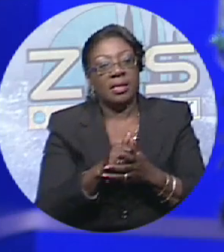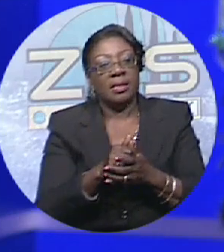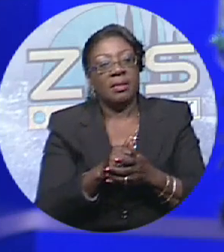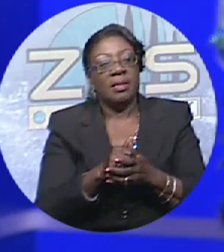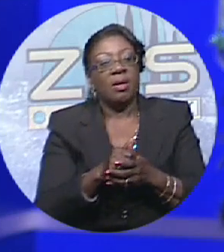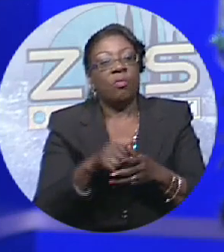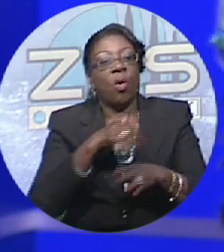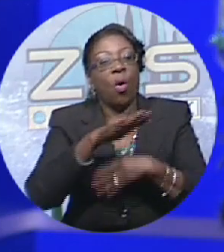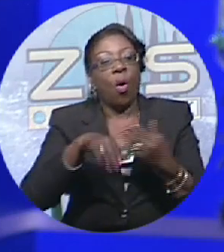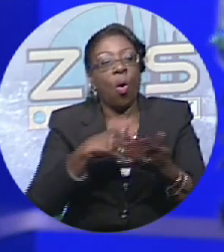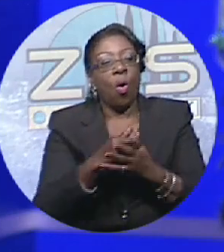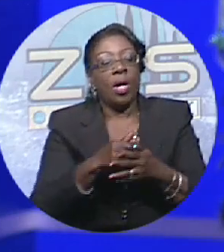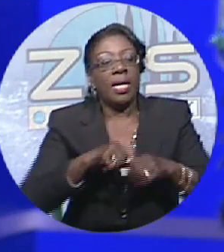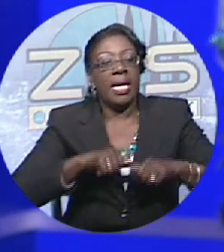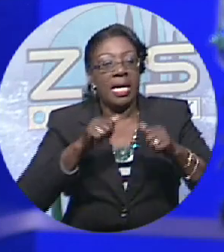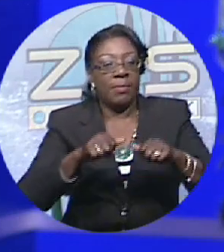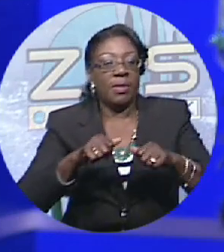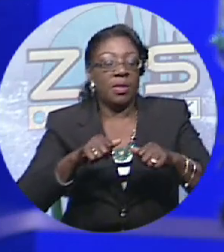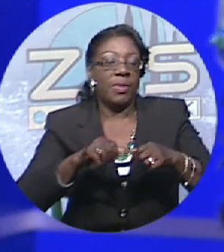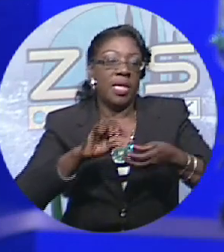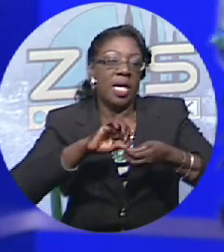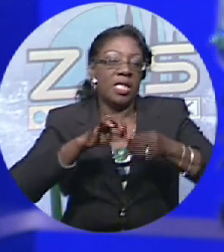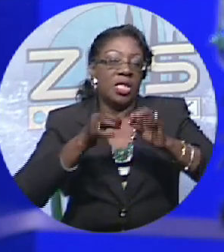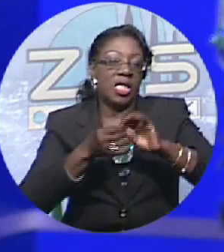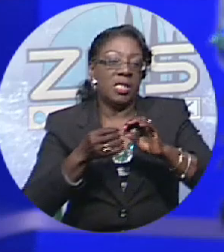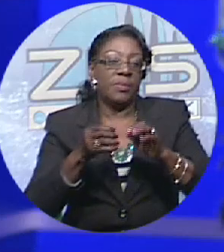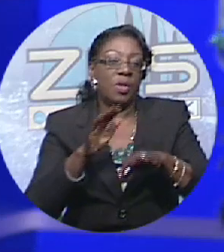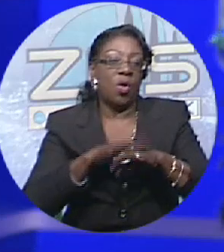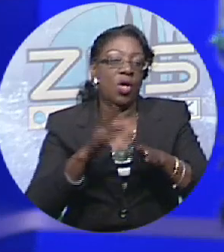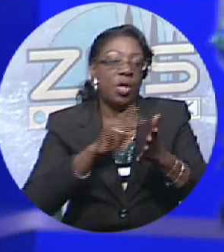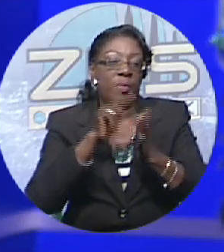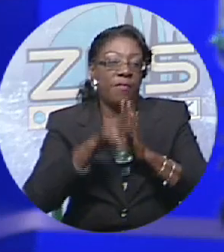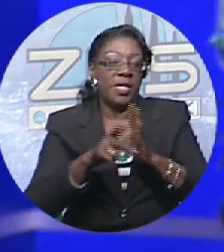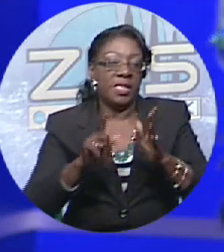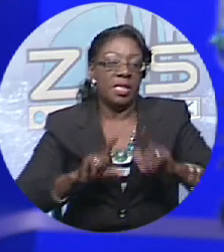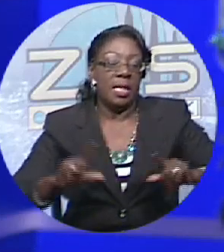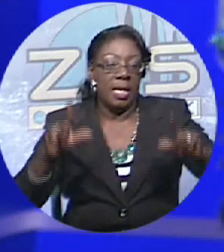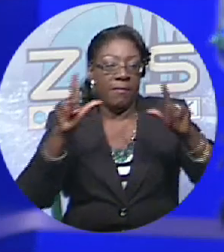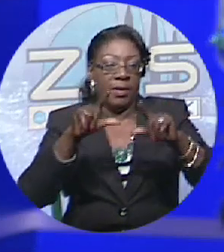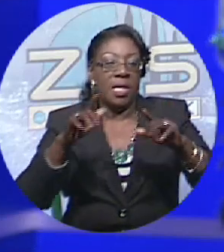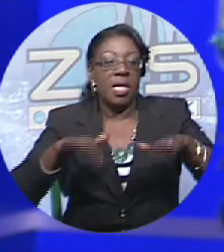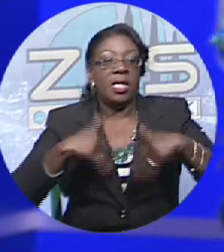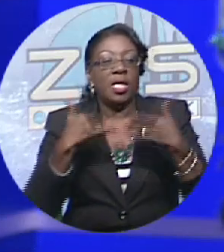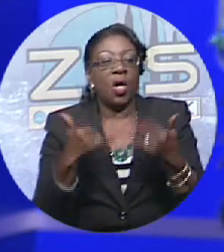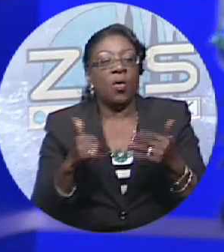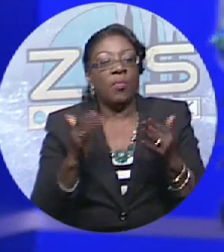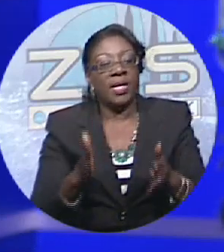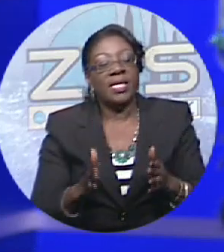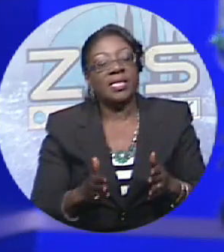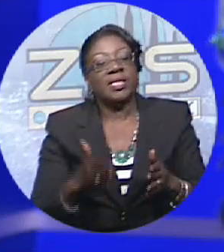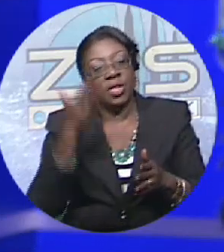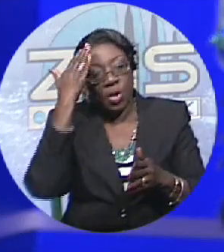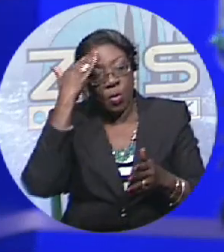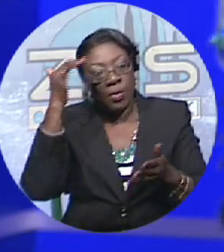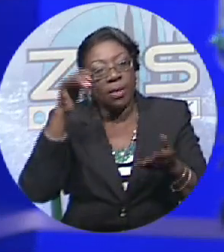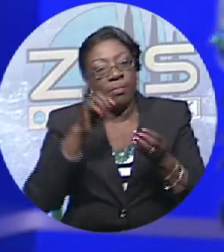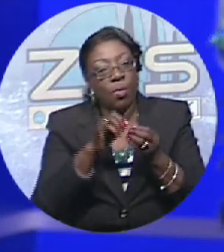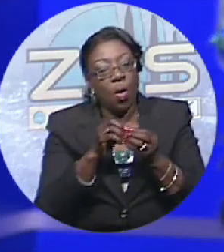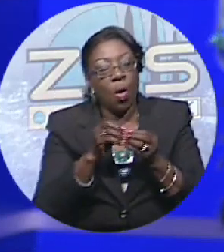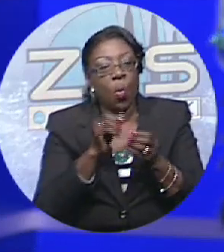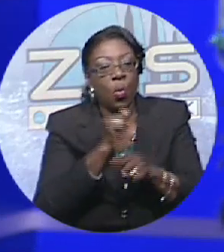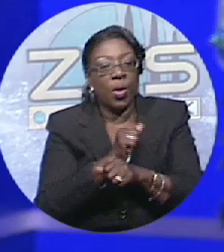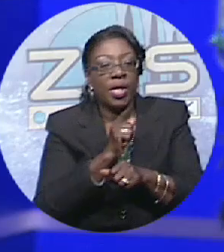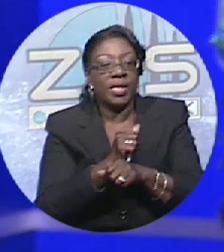Jr. were all able to make adjustments quickly on the professional level. But the young players know that more work is needed to be called up